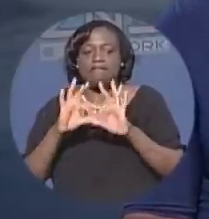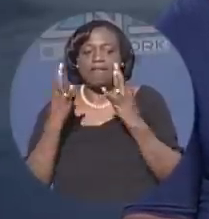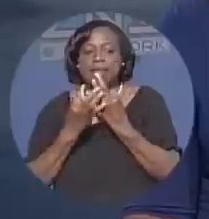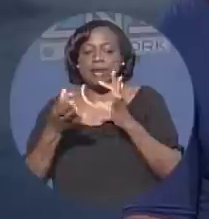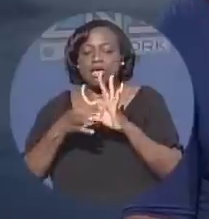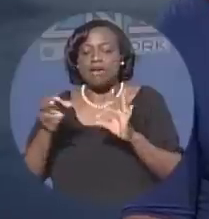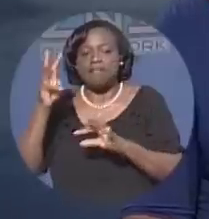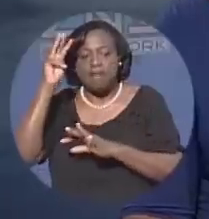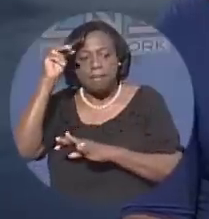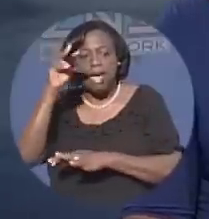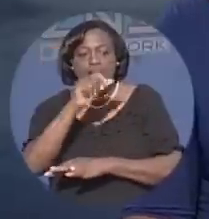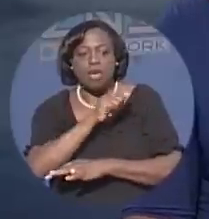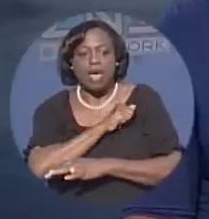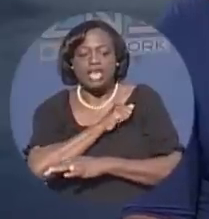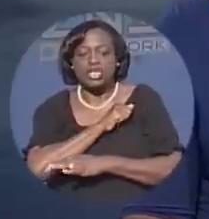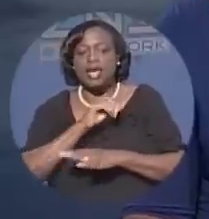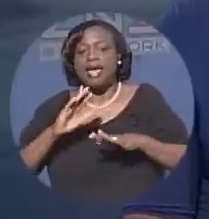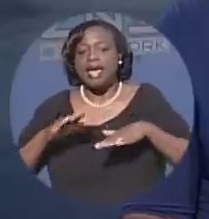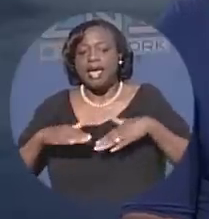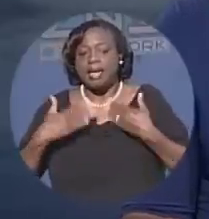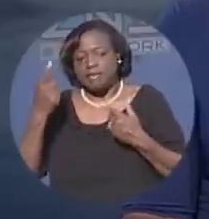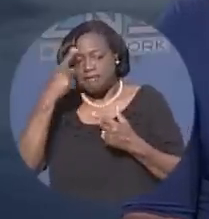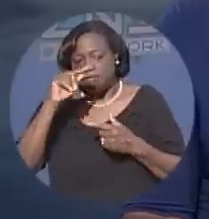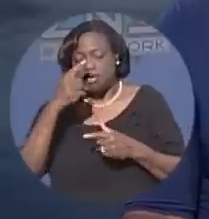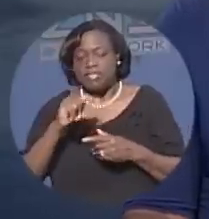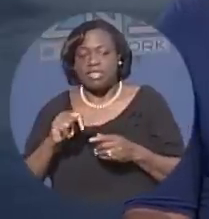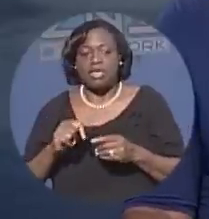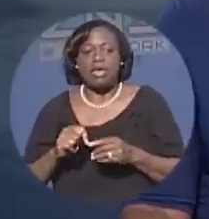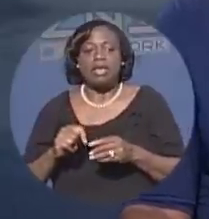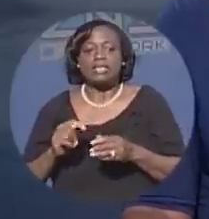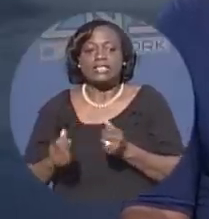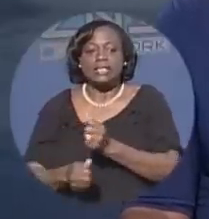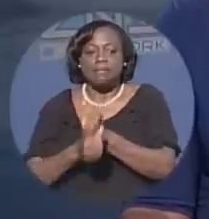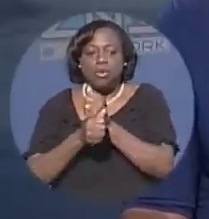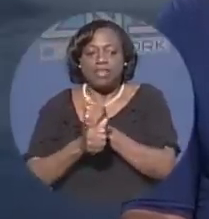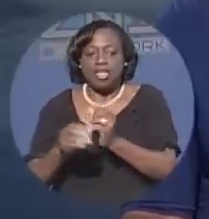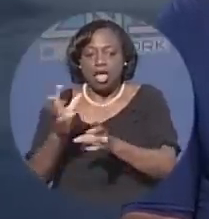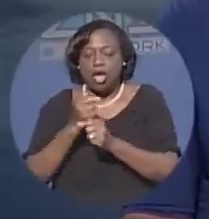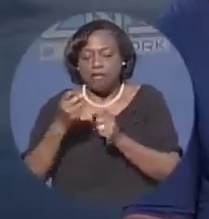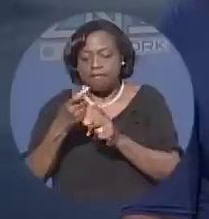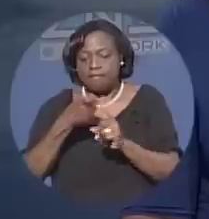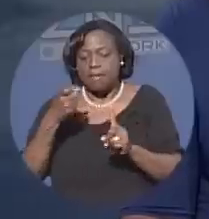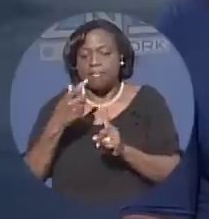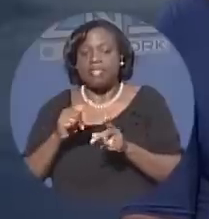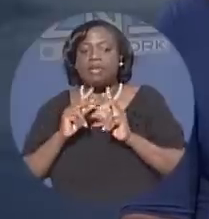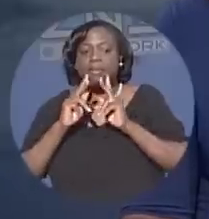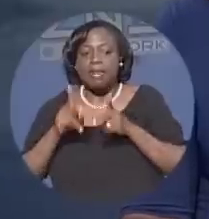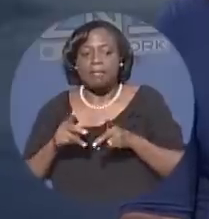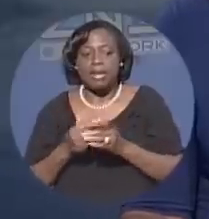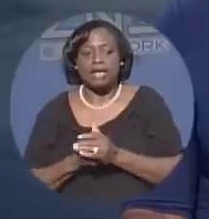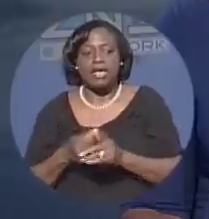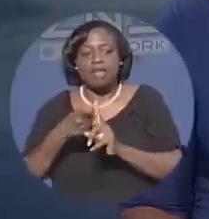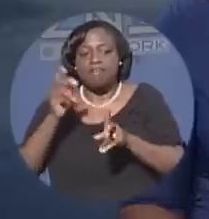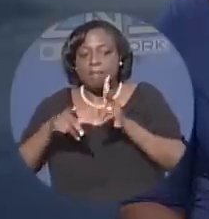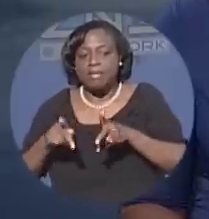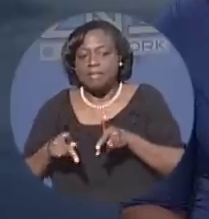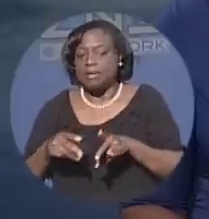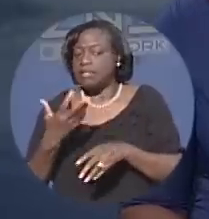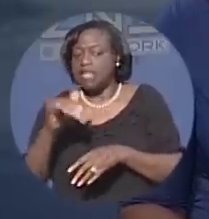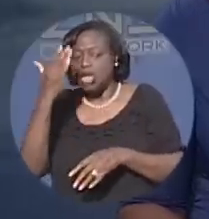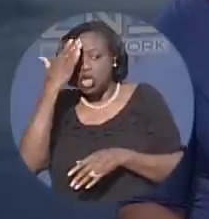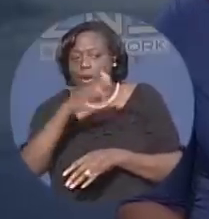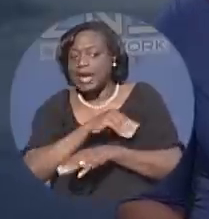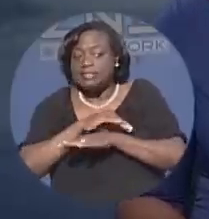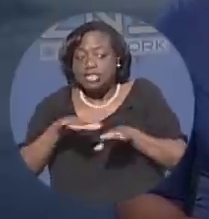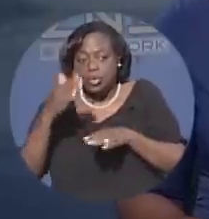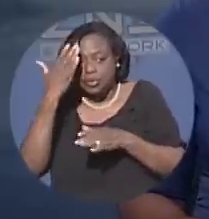are grateful for the overwhelming support they have received from the public, those they know and the countless others they don't. They say they're especially